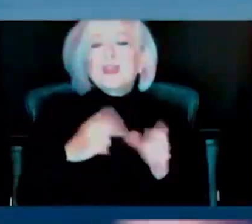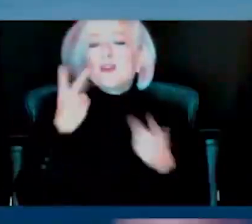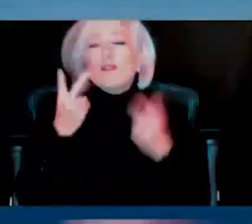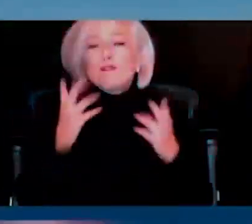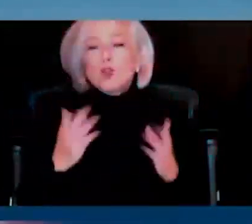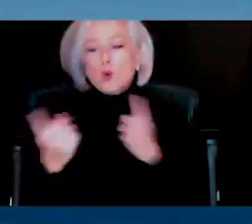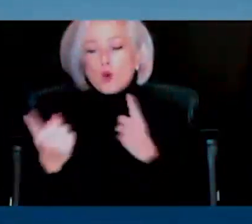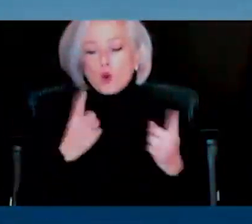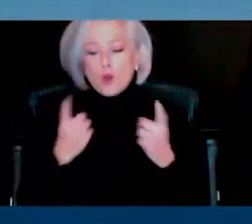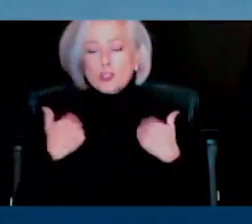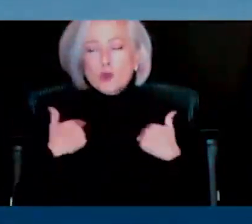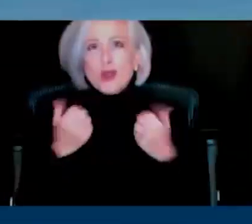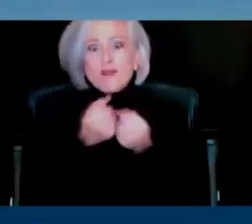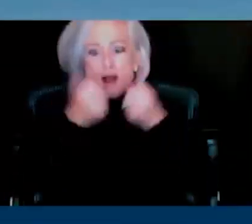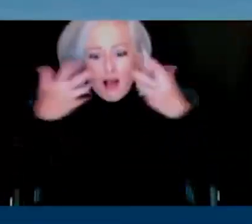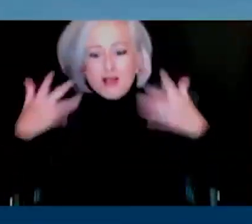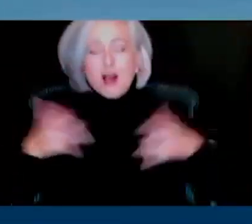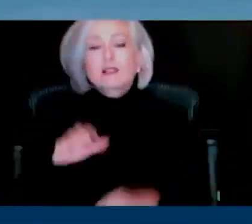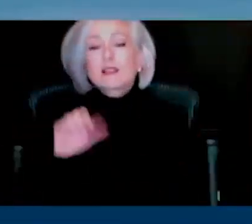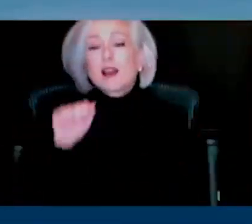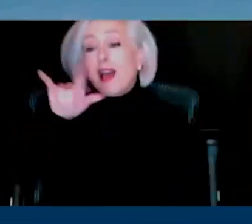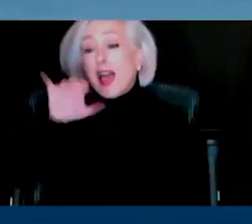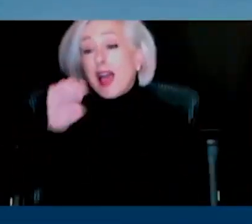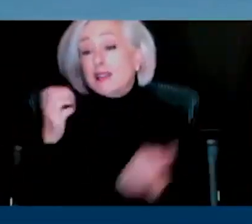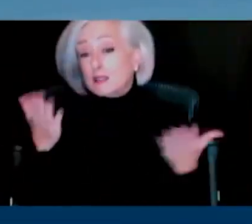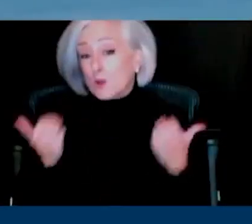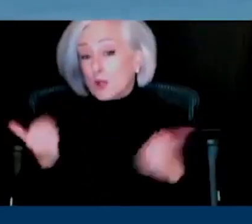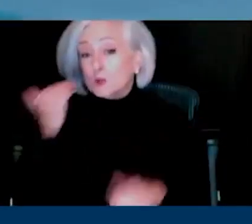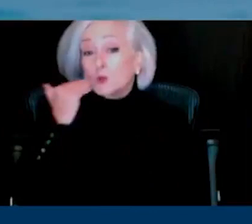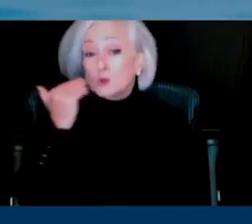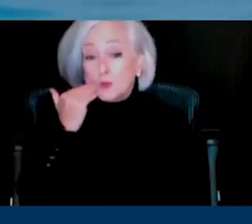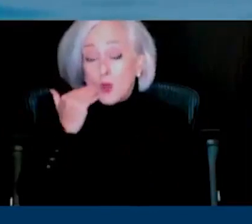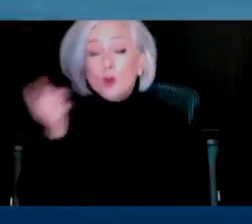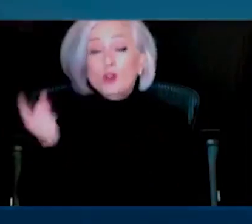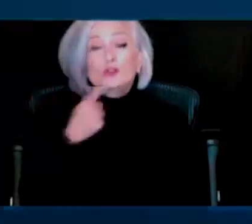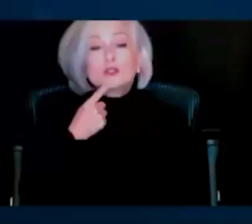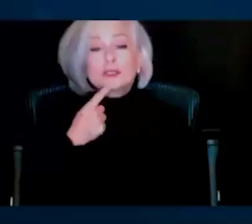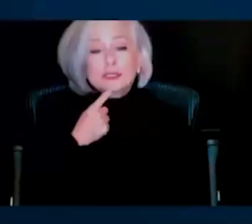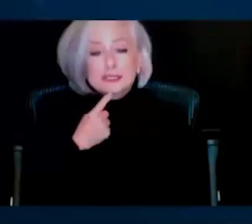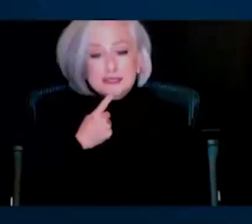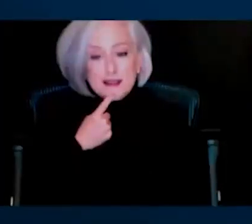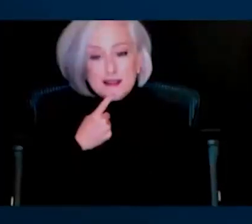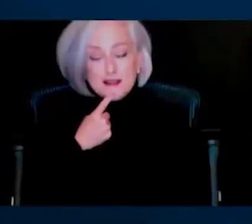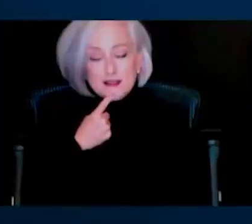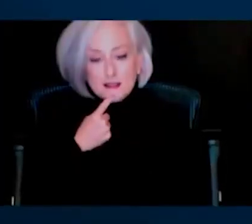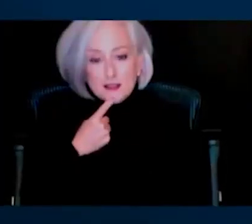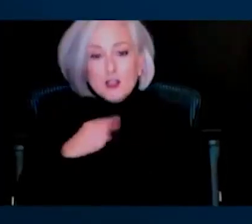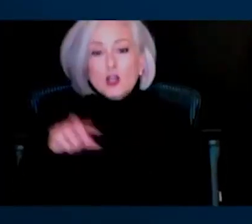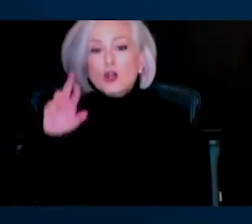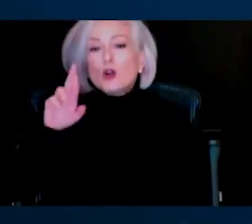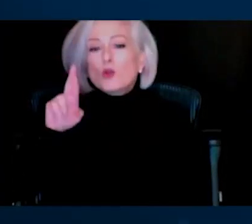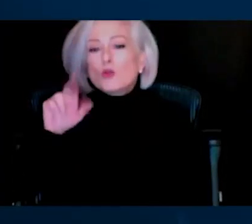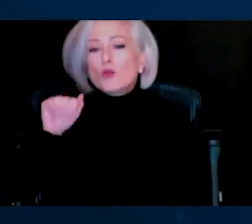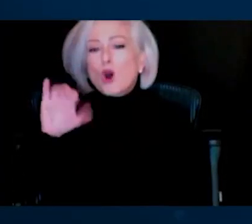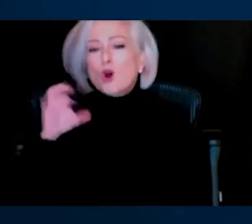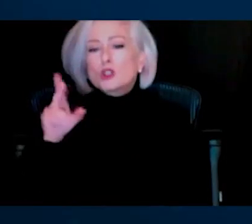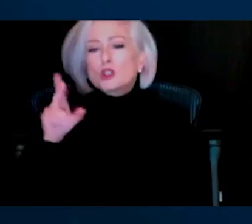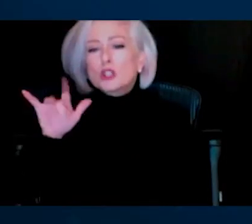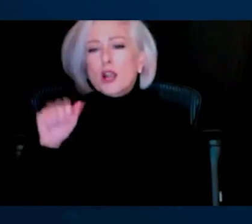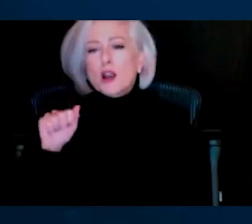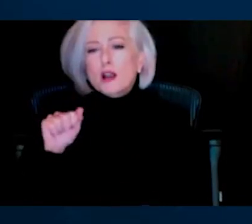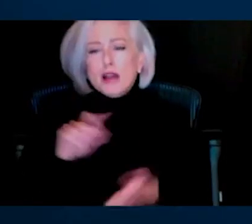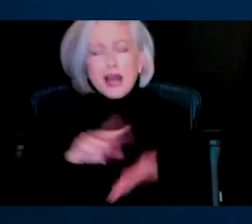many coming in. Alice wants to know. She said, "What is rosacea?" But I'm wondering if she means